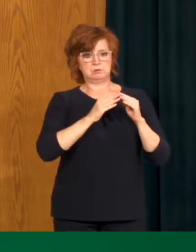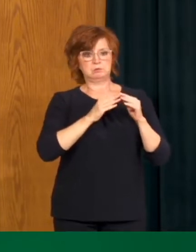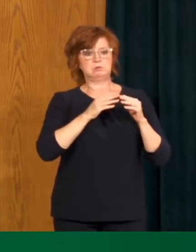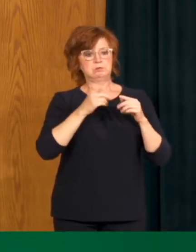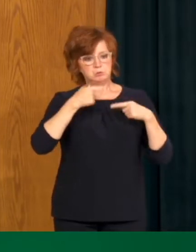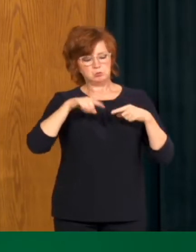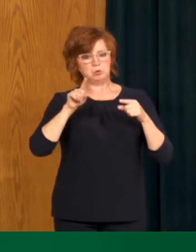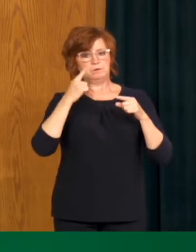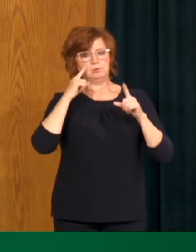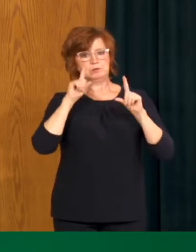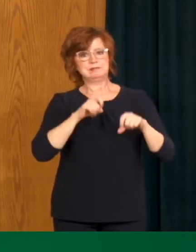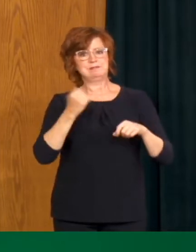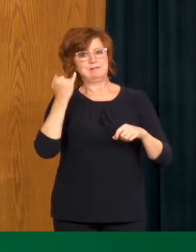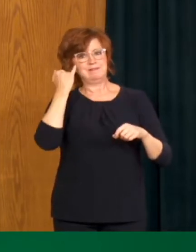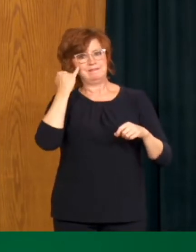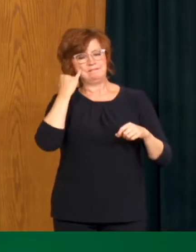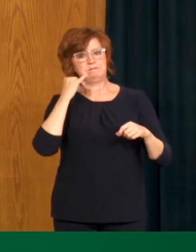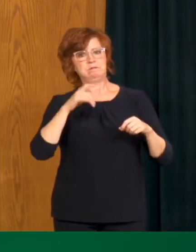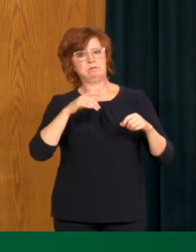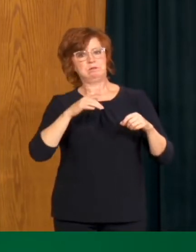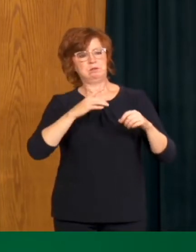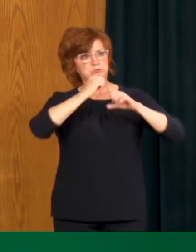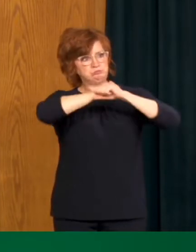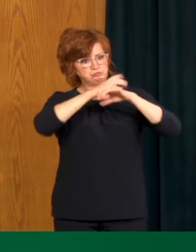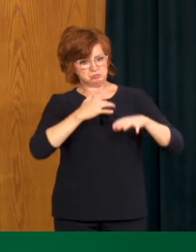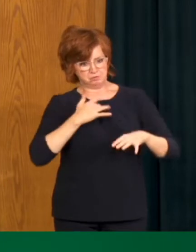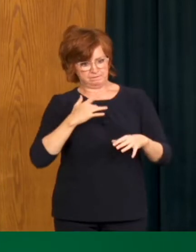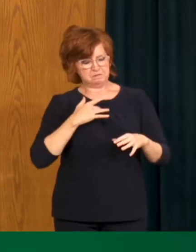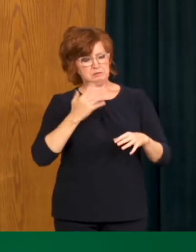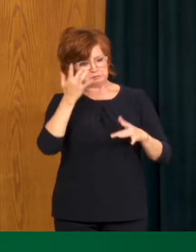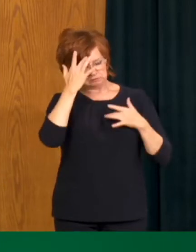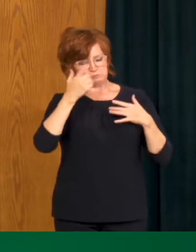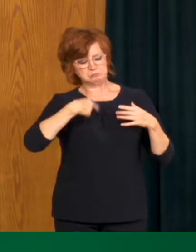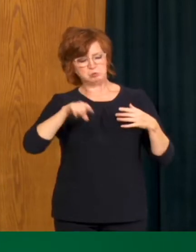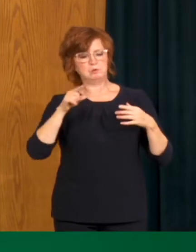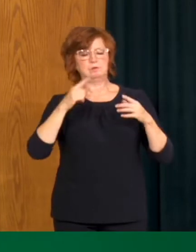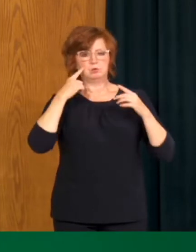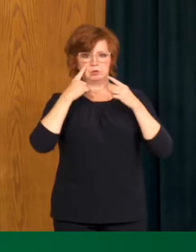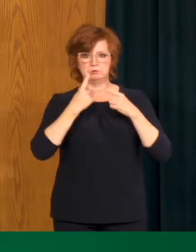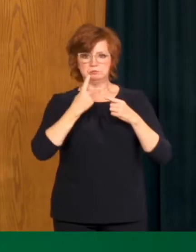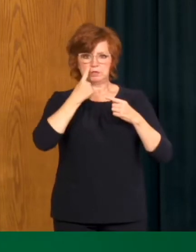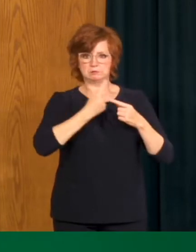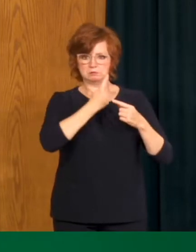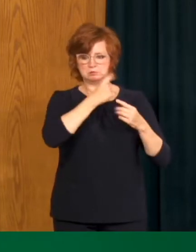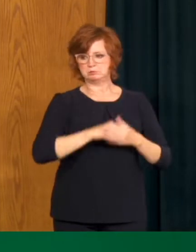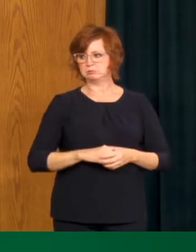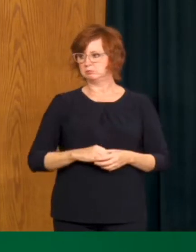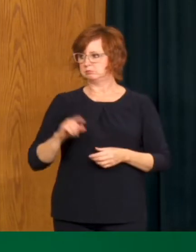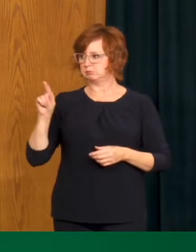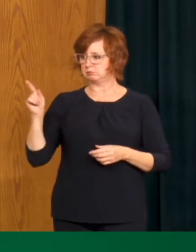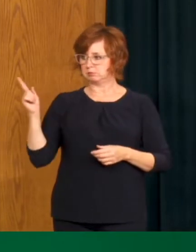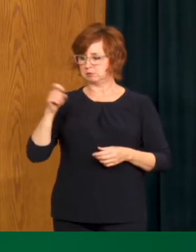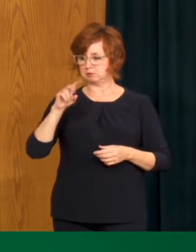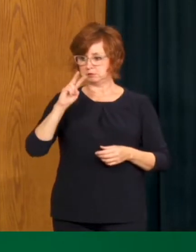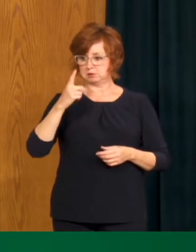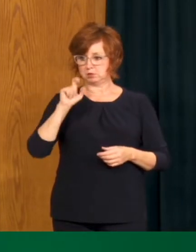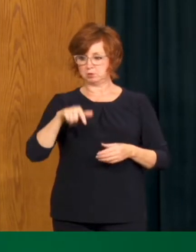testing. Do you have a follow-up question, Ashley? Yeah, just relating